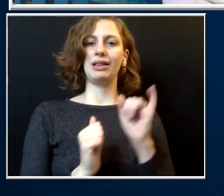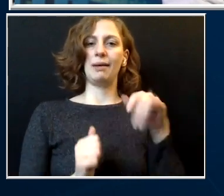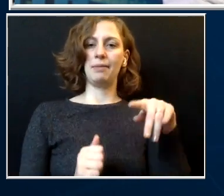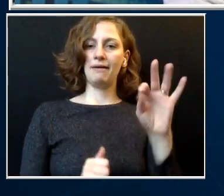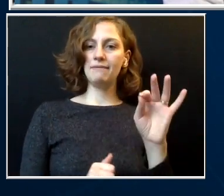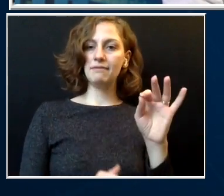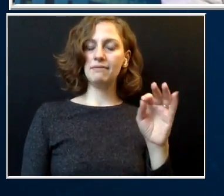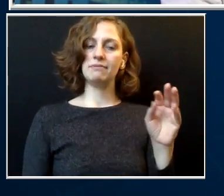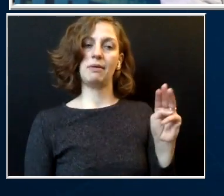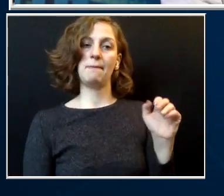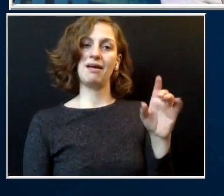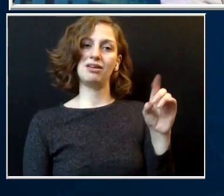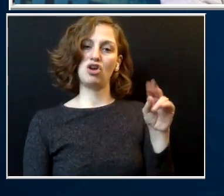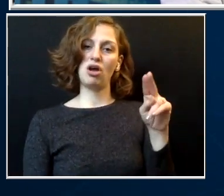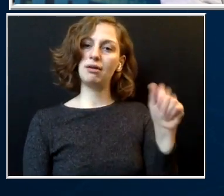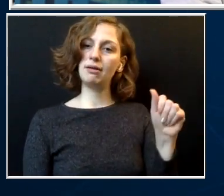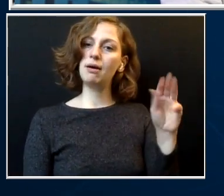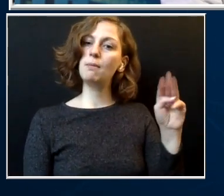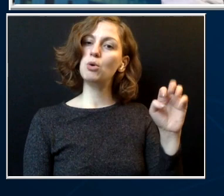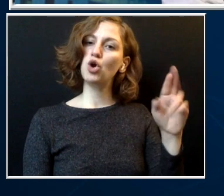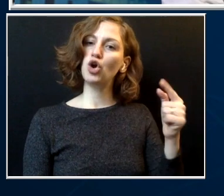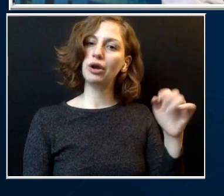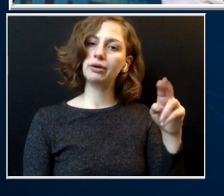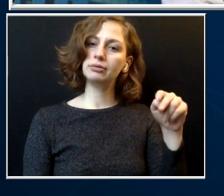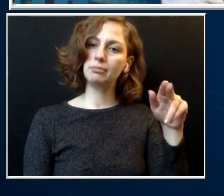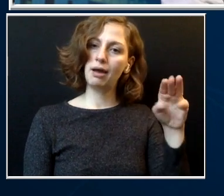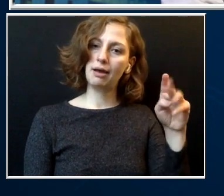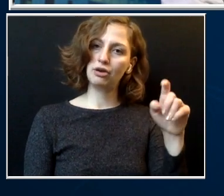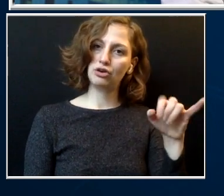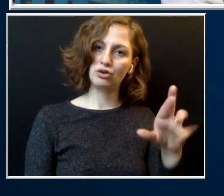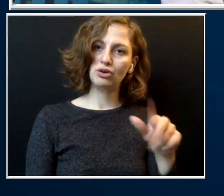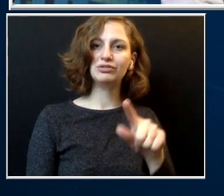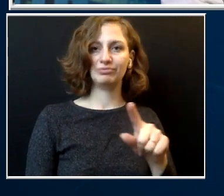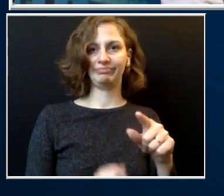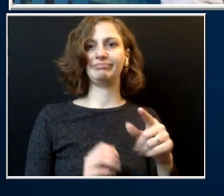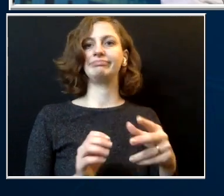2019. Donna, welcome to our program. Thank you for being here this morning.